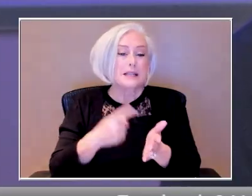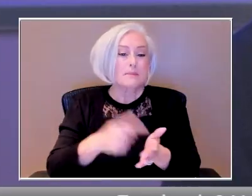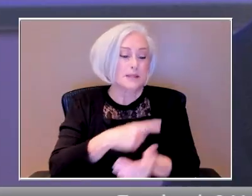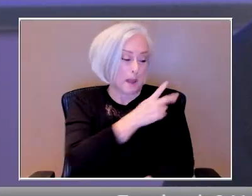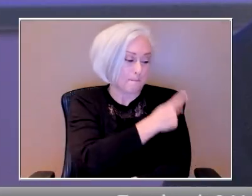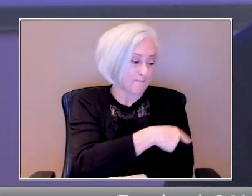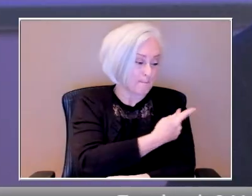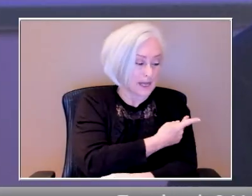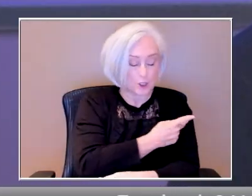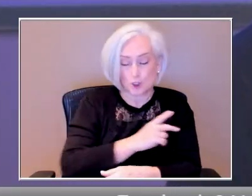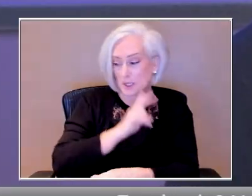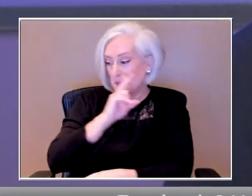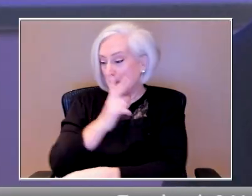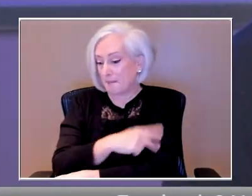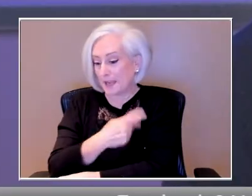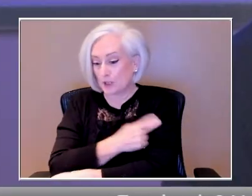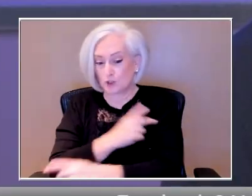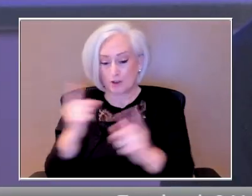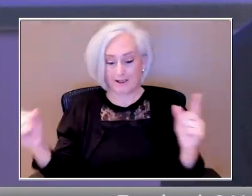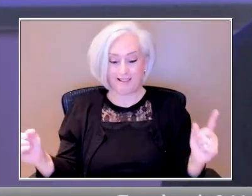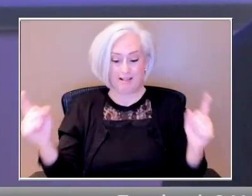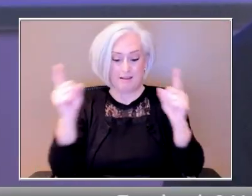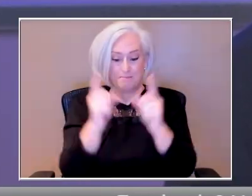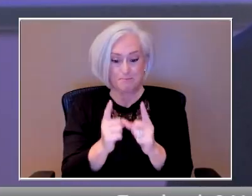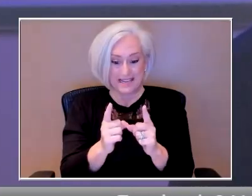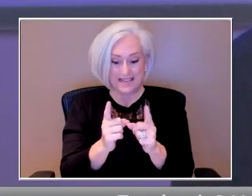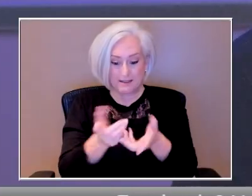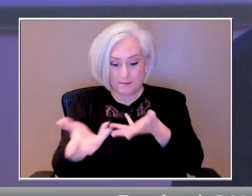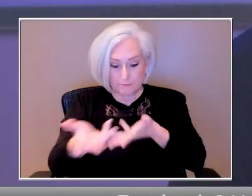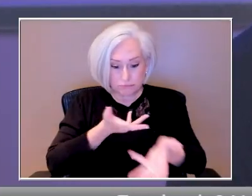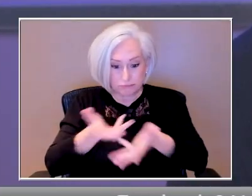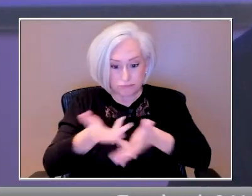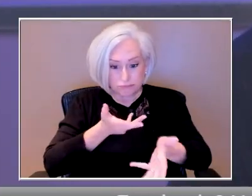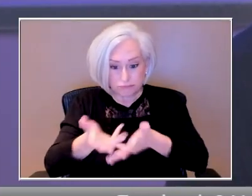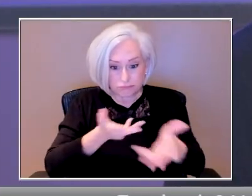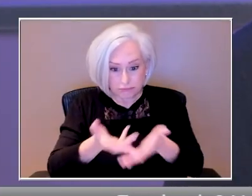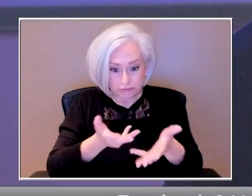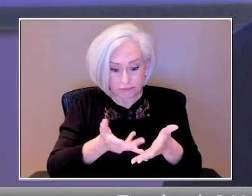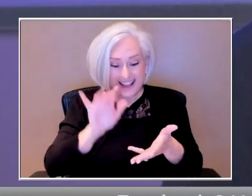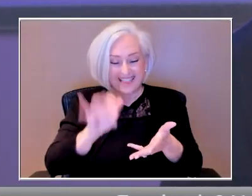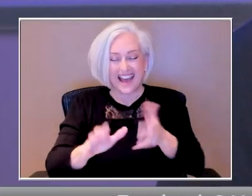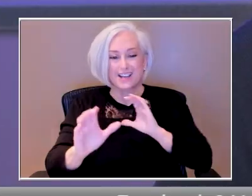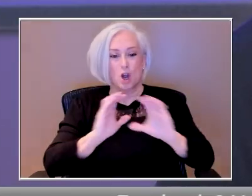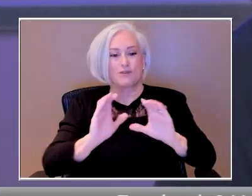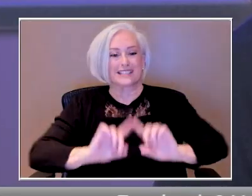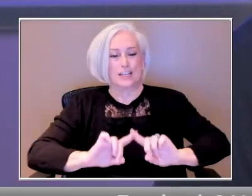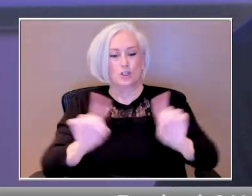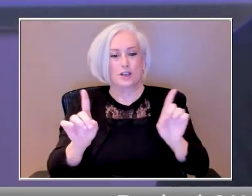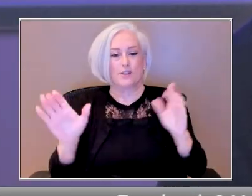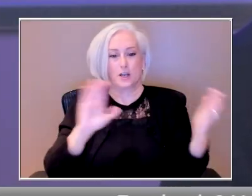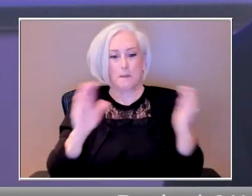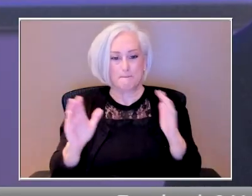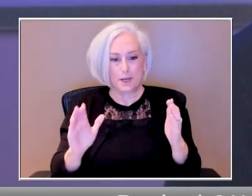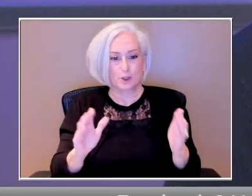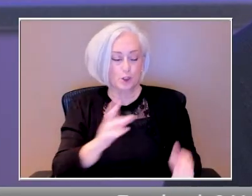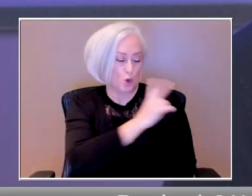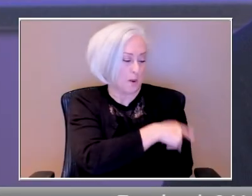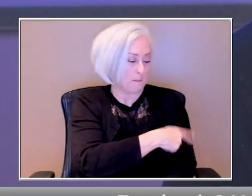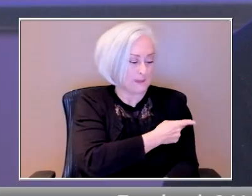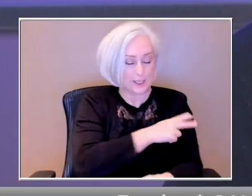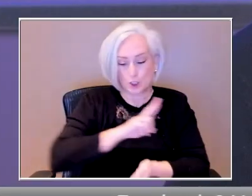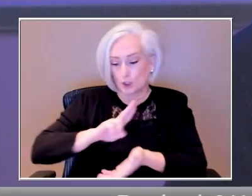conversations are very different than patient to physician or surgeon or nurse. And so it is nice to have someone